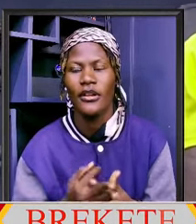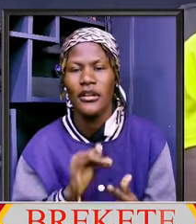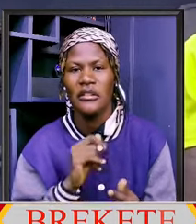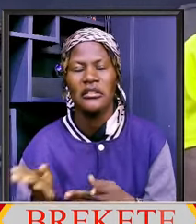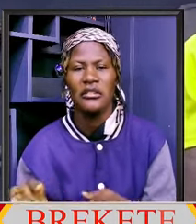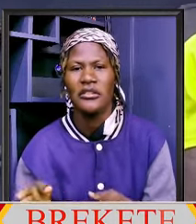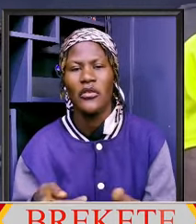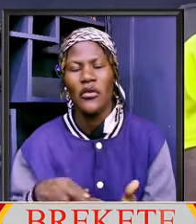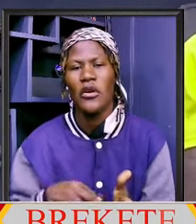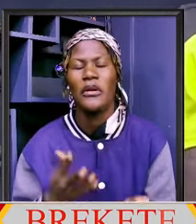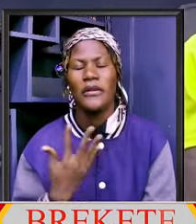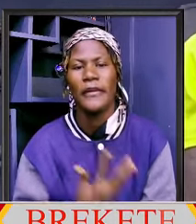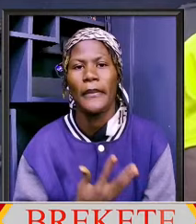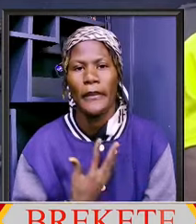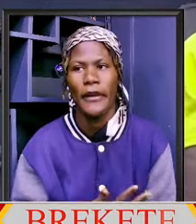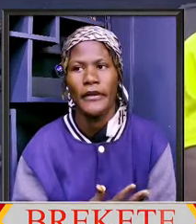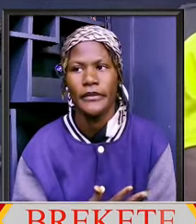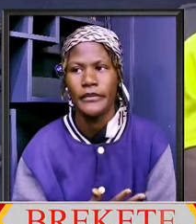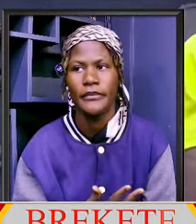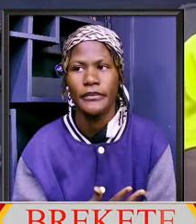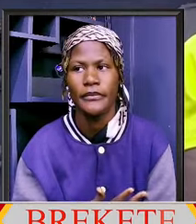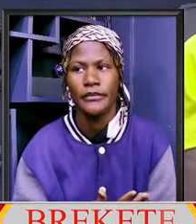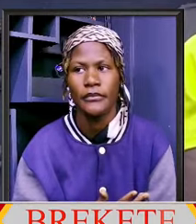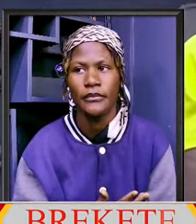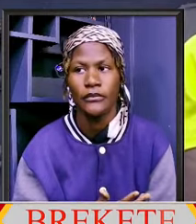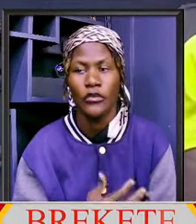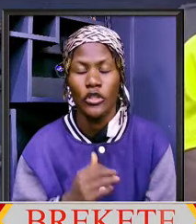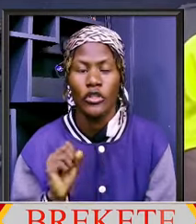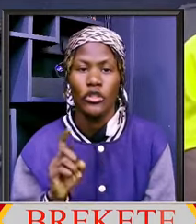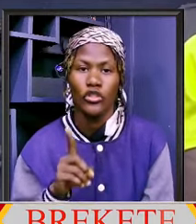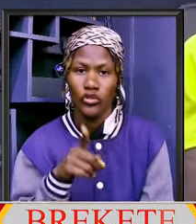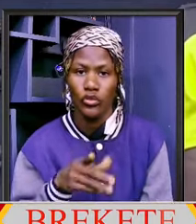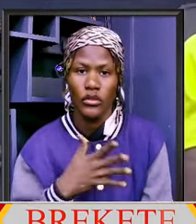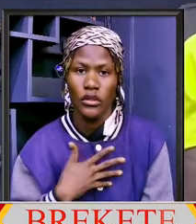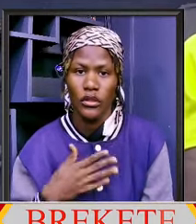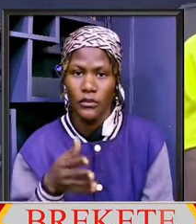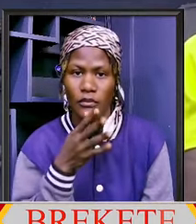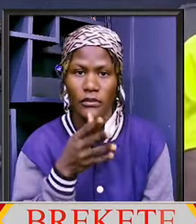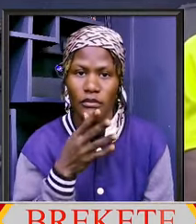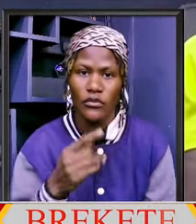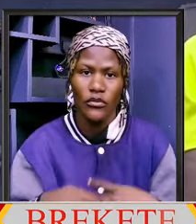We go pay the money. Thank you, sir. As you and Mama, they go today.